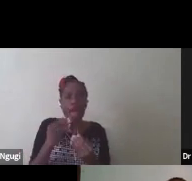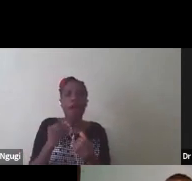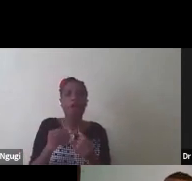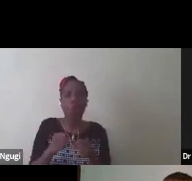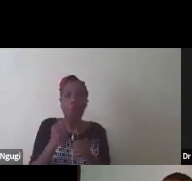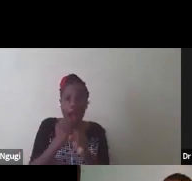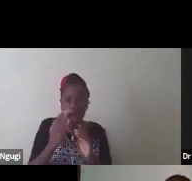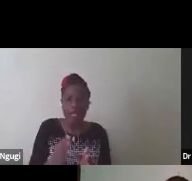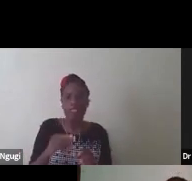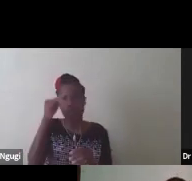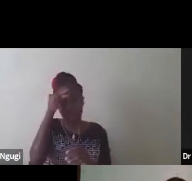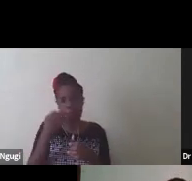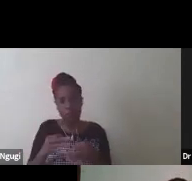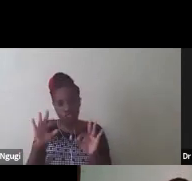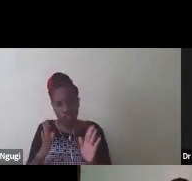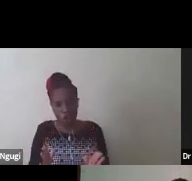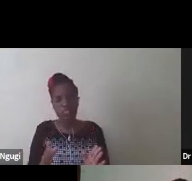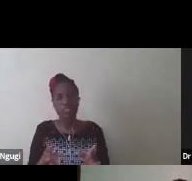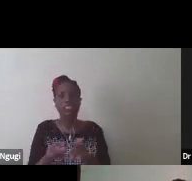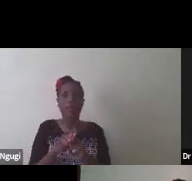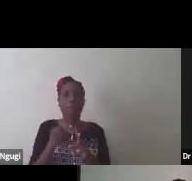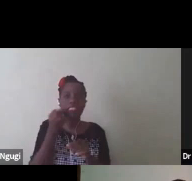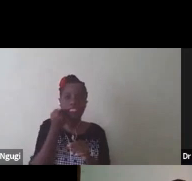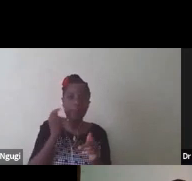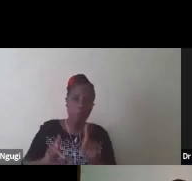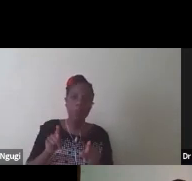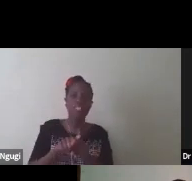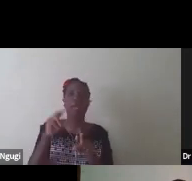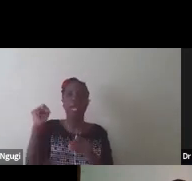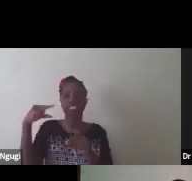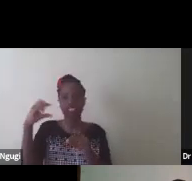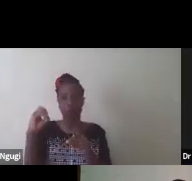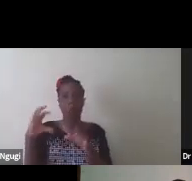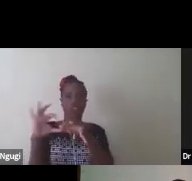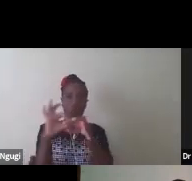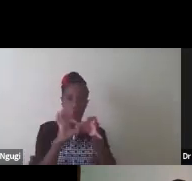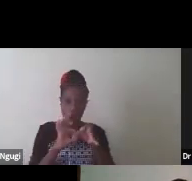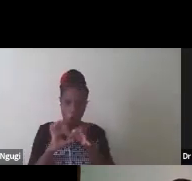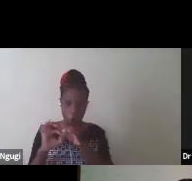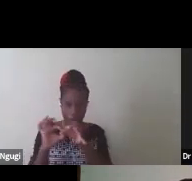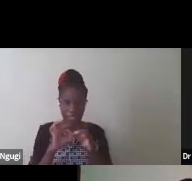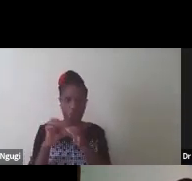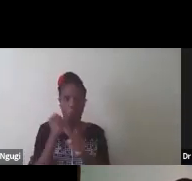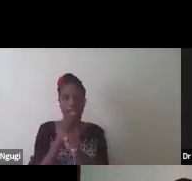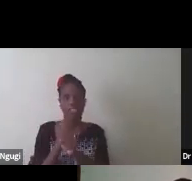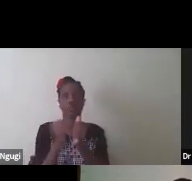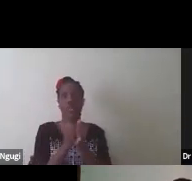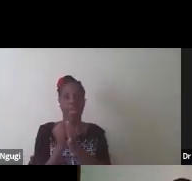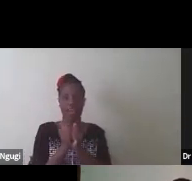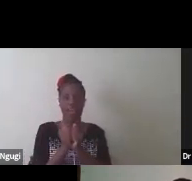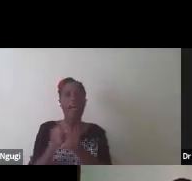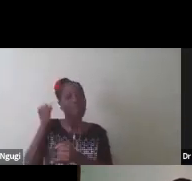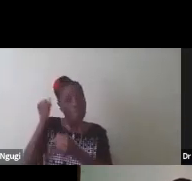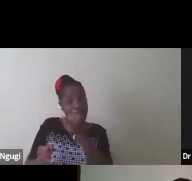with people with lived experience. Government working with the NGO. And then overall, we need some money to